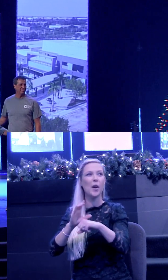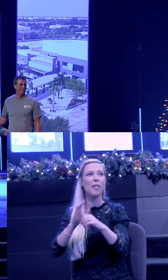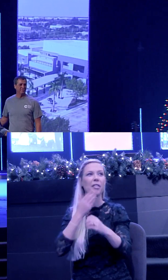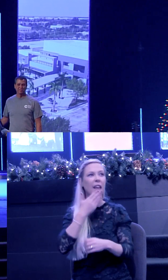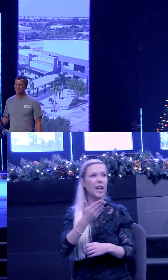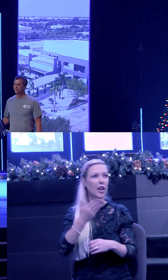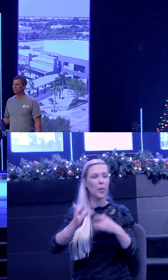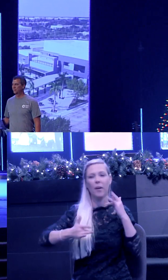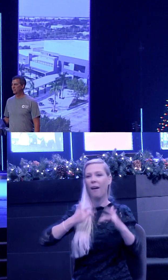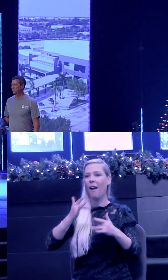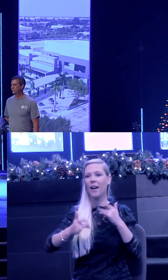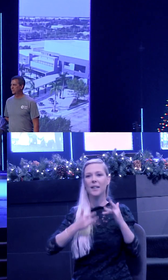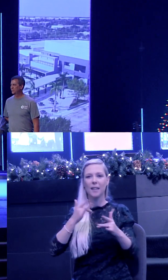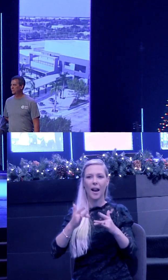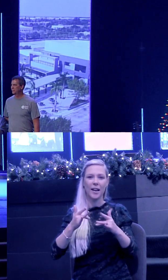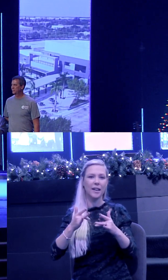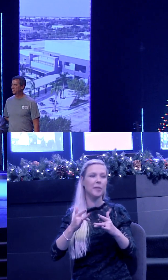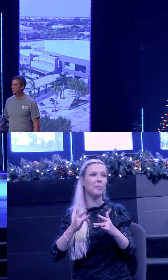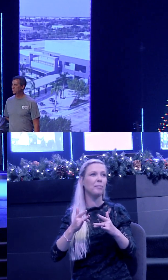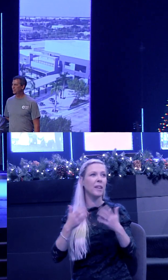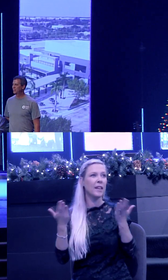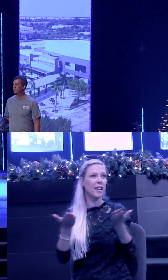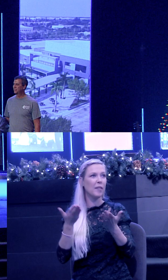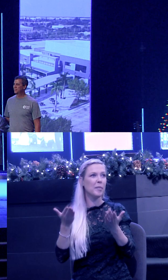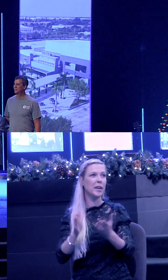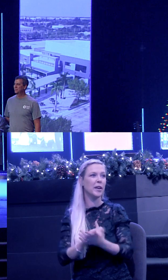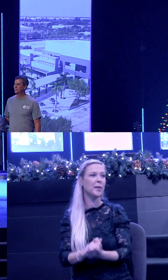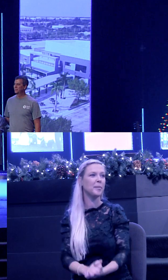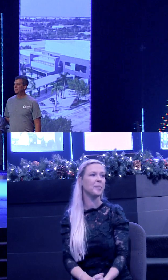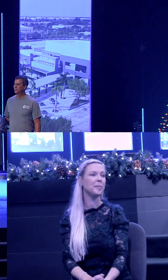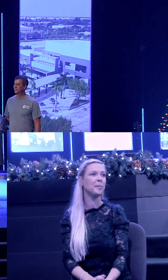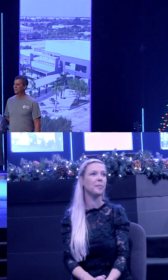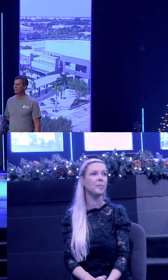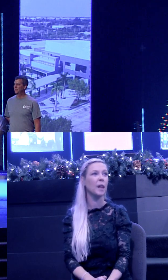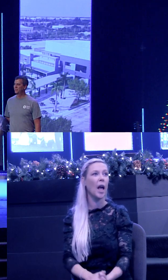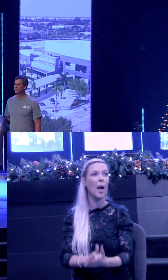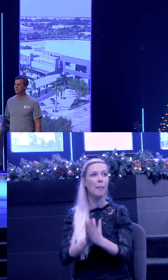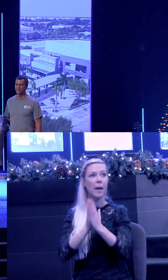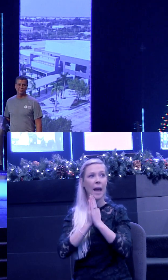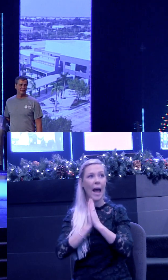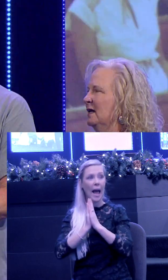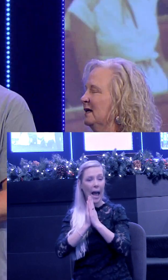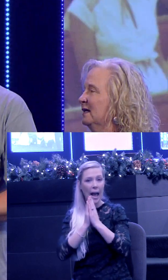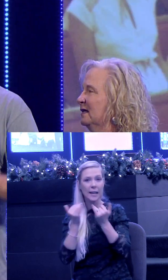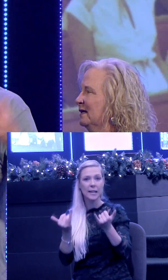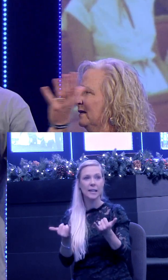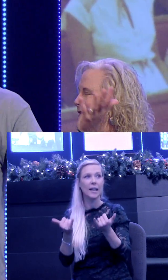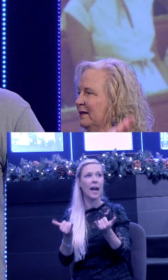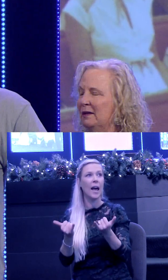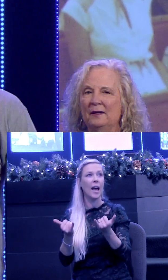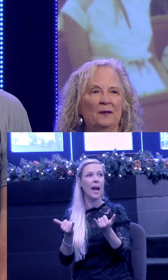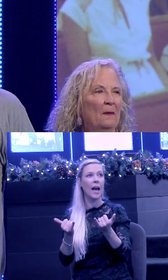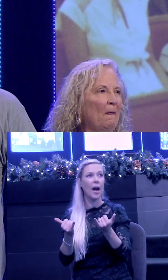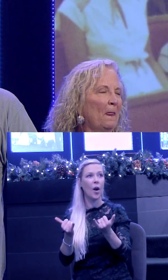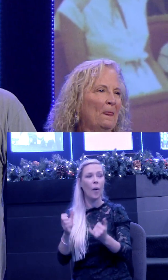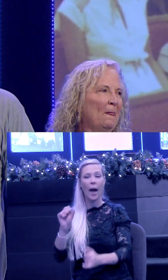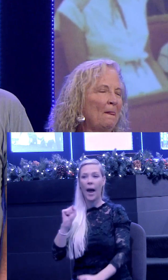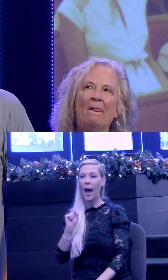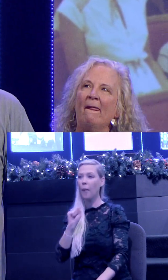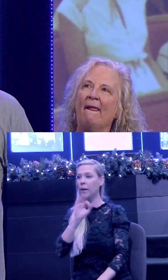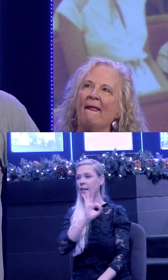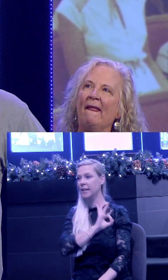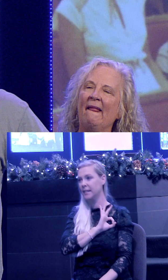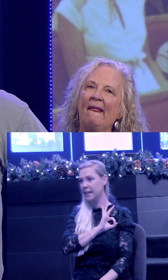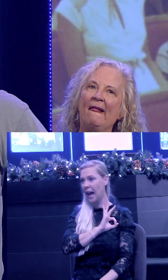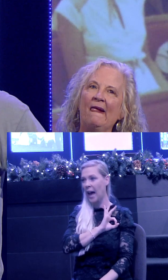Thank you. Thank you. Thank you. We're going to ask now for our staff to come out,